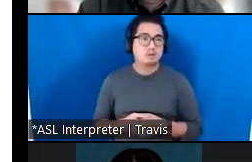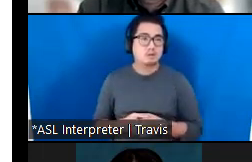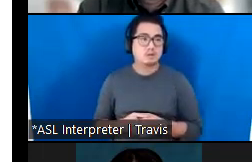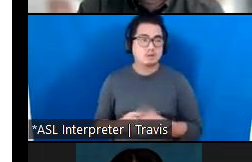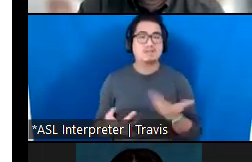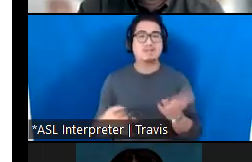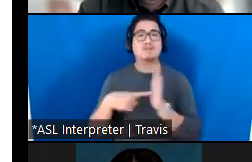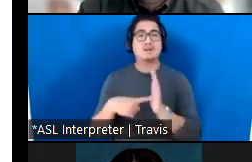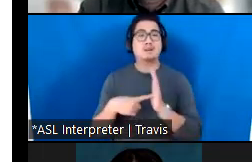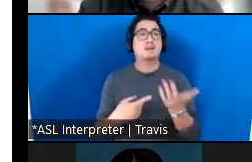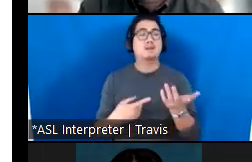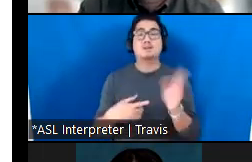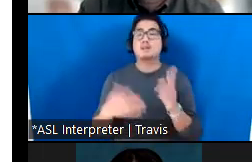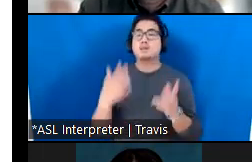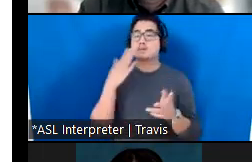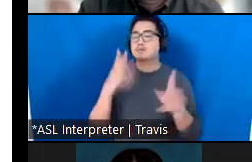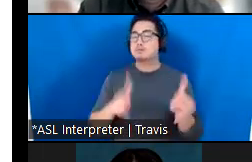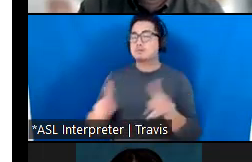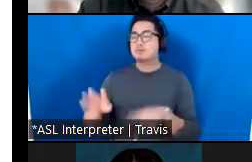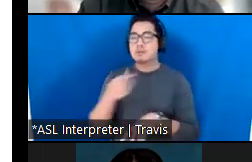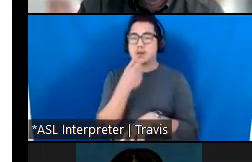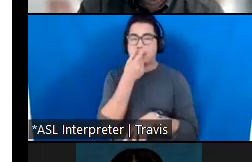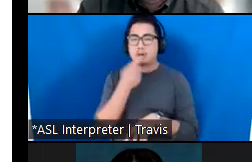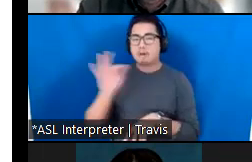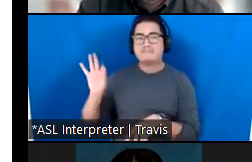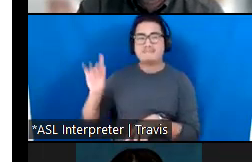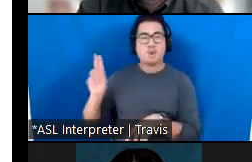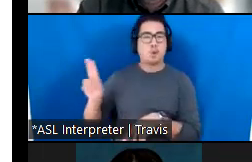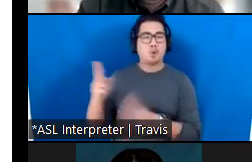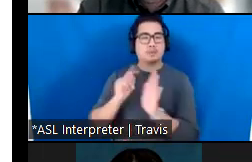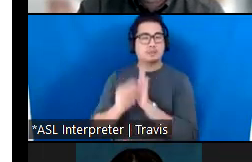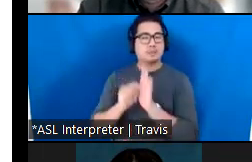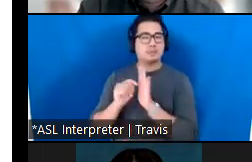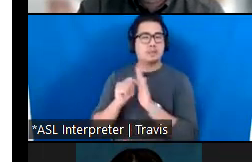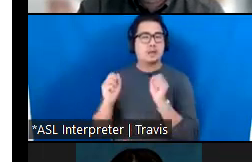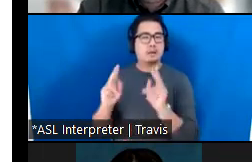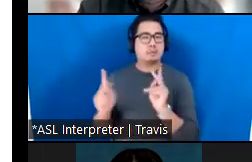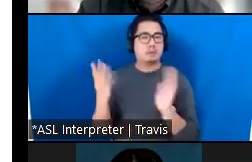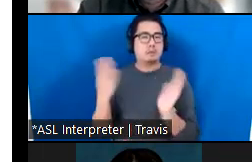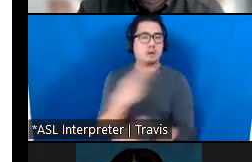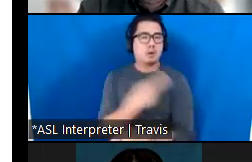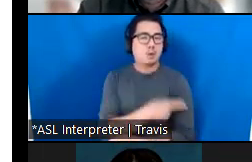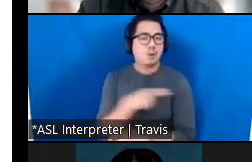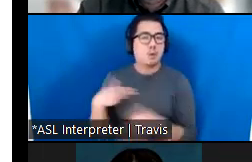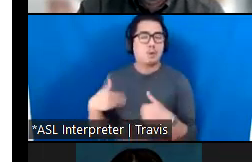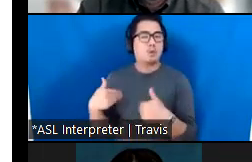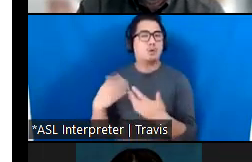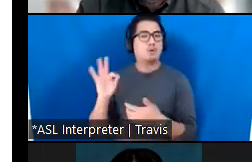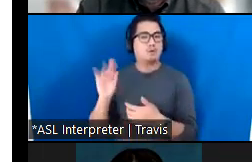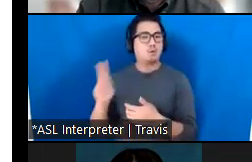severity influenza season. So it's pretty significant. Influenza is also, kills tens of thousands of people every